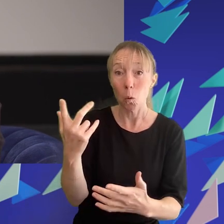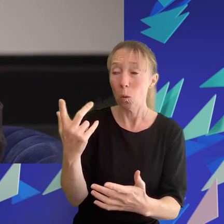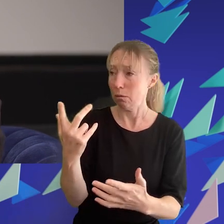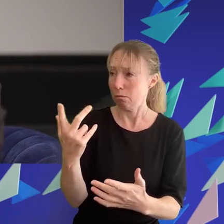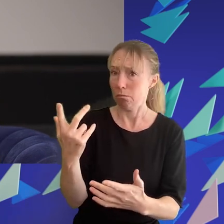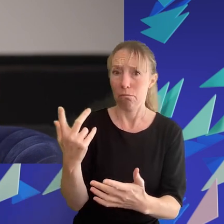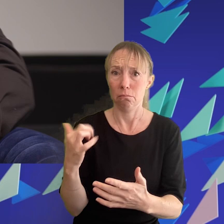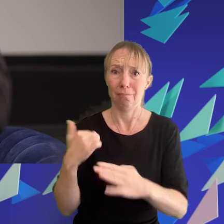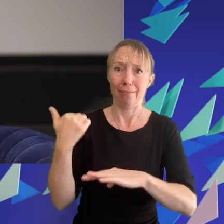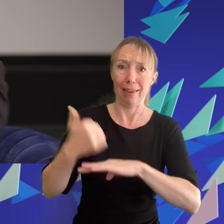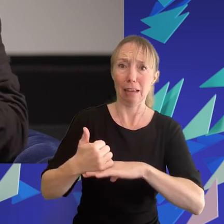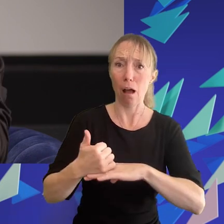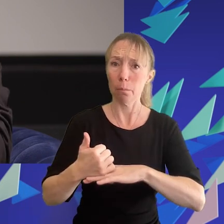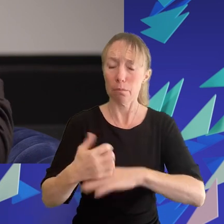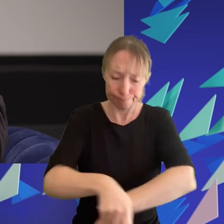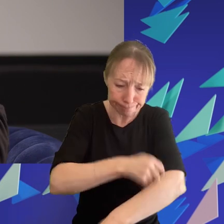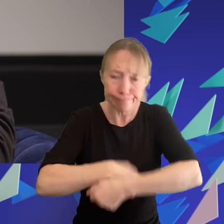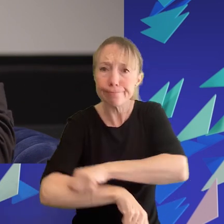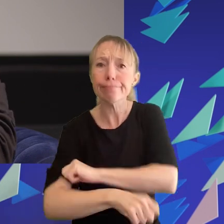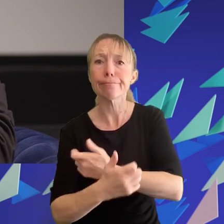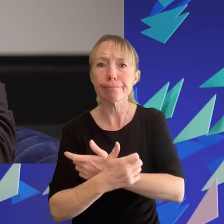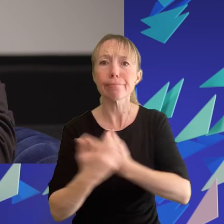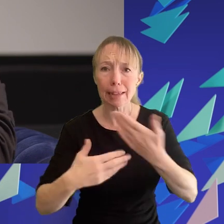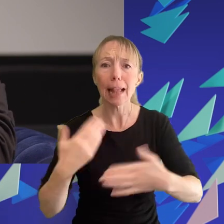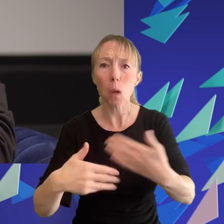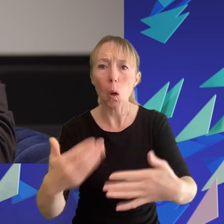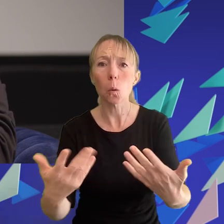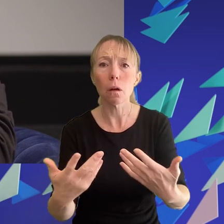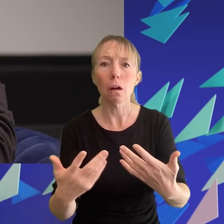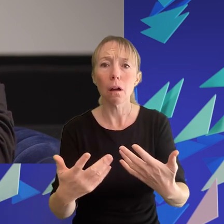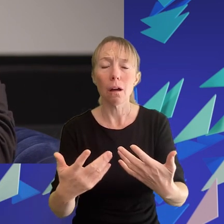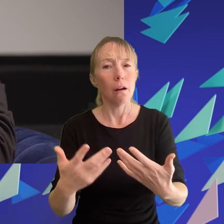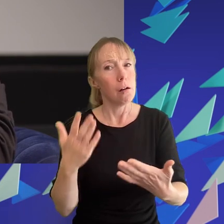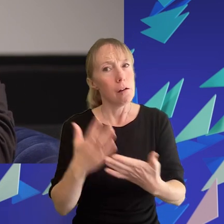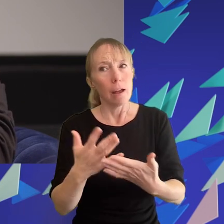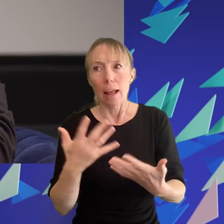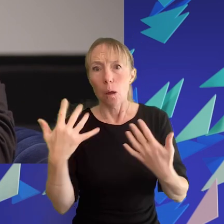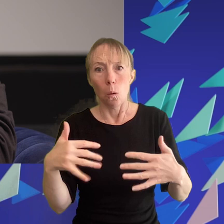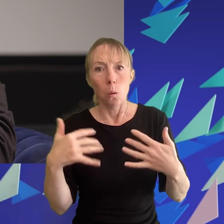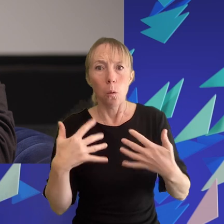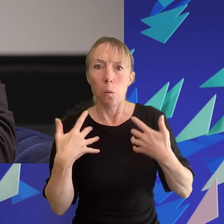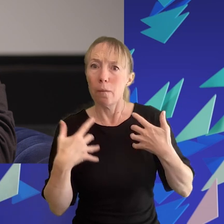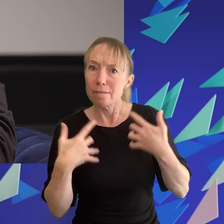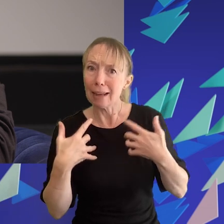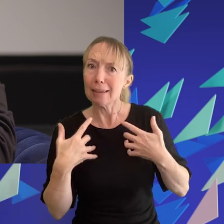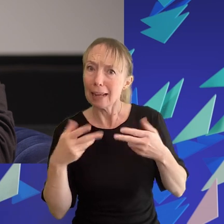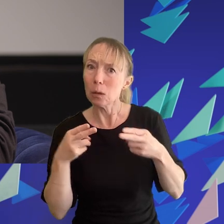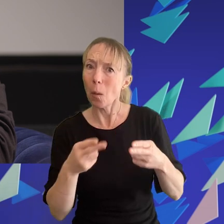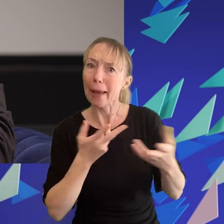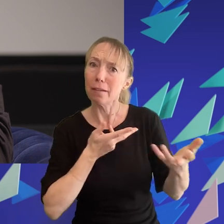there, and, you know, get there and said, okay, let's work. So it was a fascinating kind of way that we met together